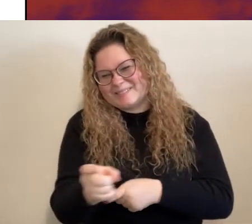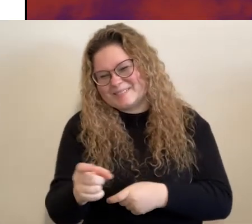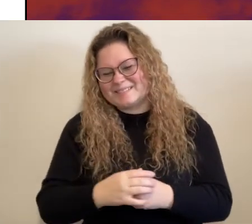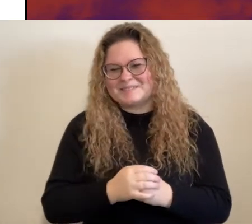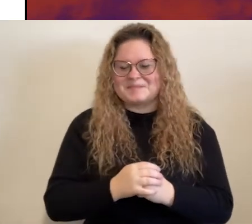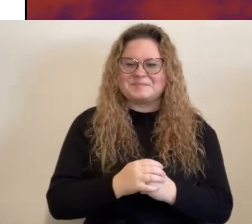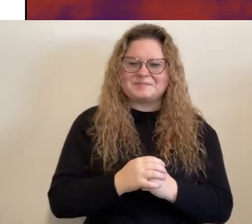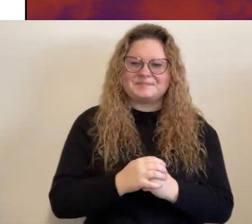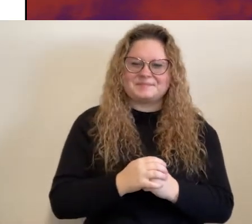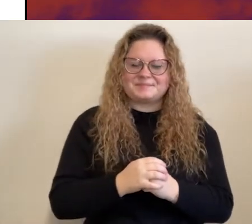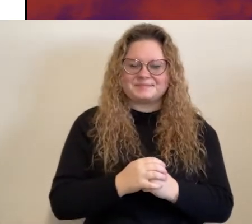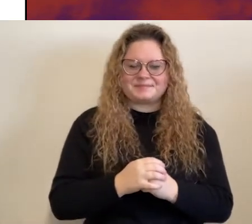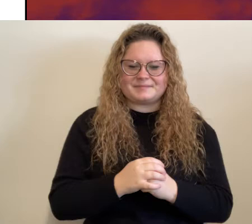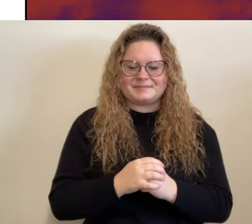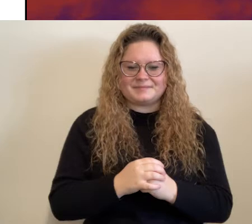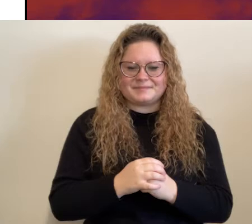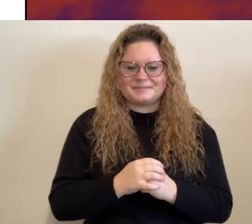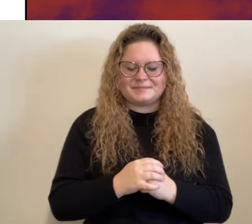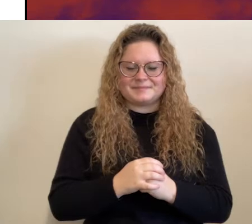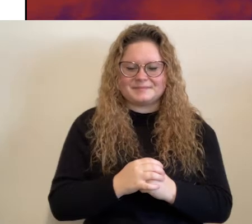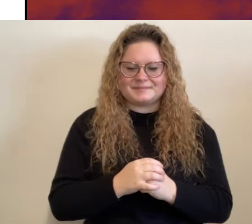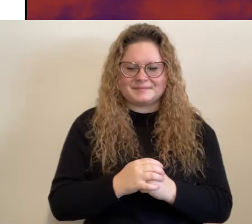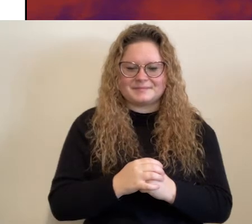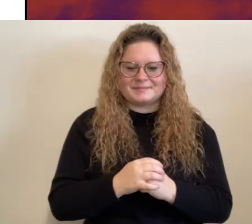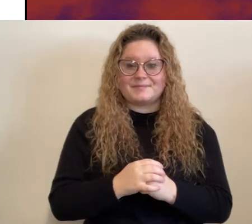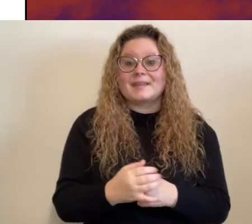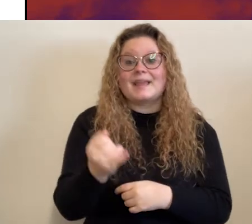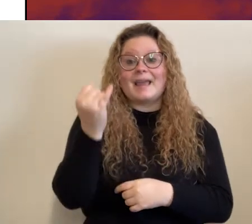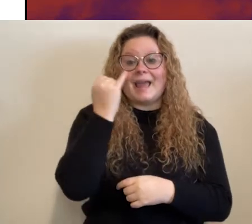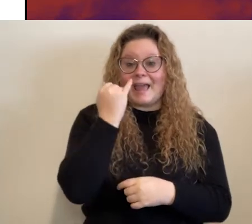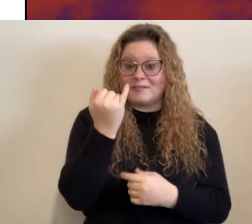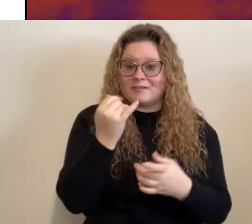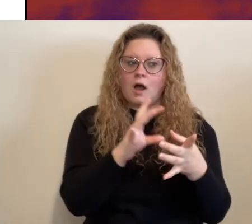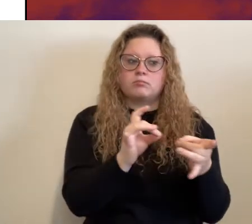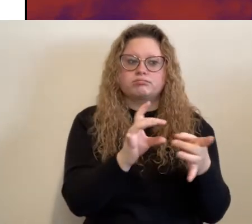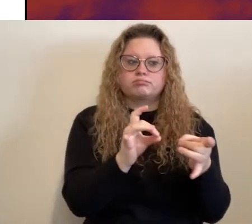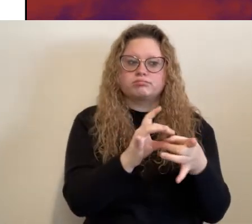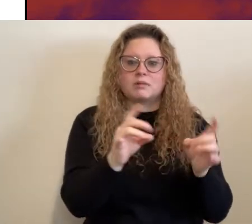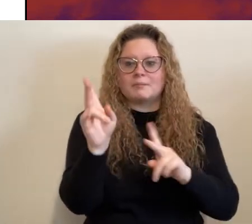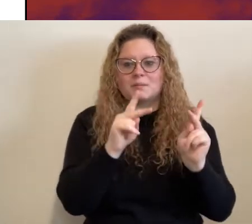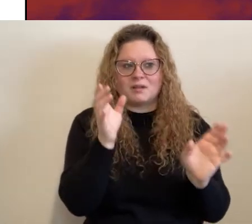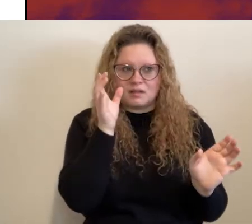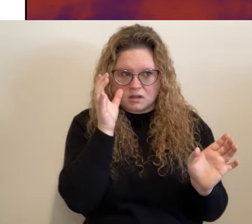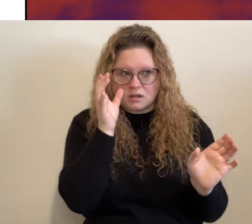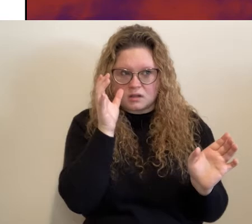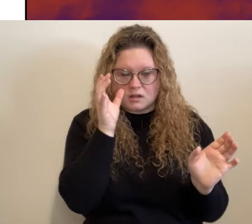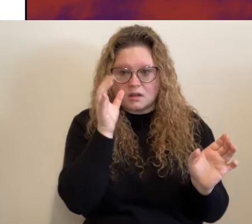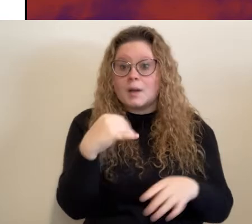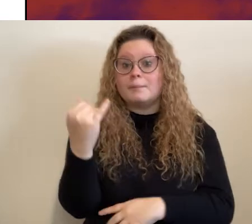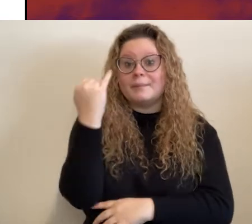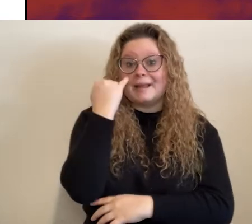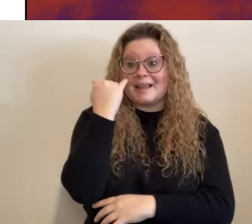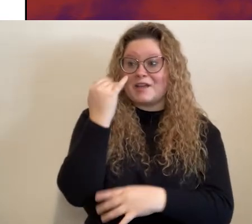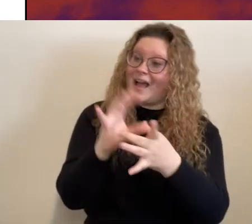people will learn more when you bring in the humor aspect of the personality. Because if you're stern and serious all the